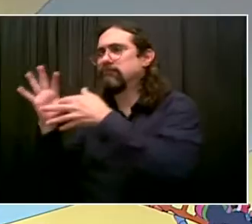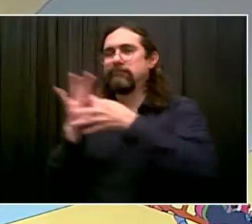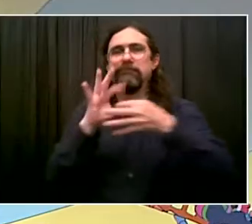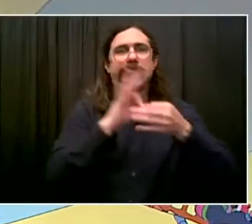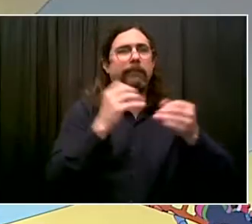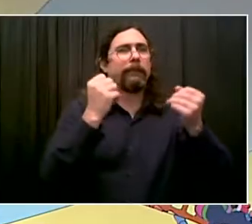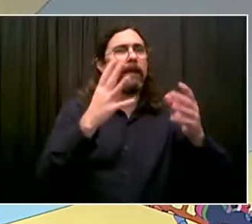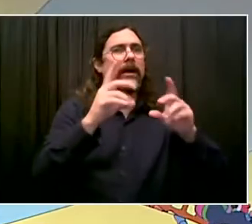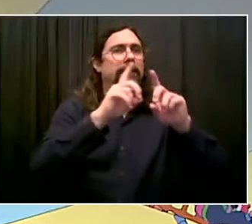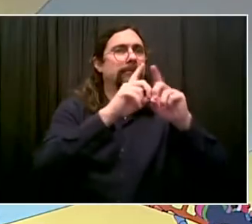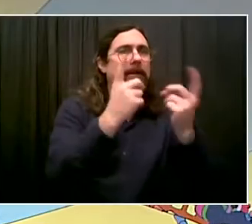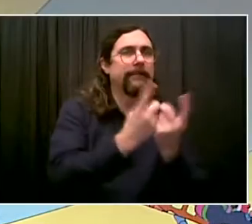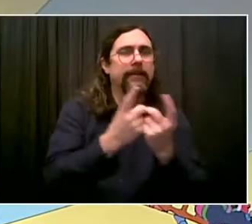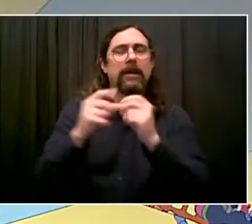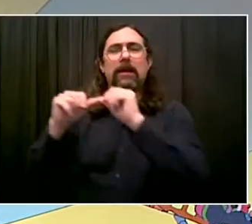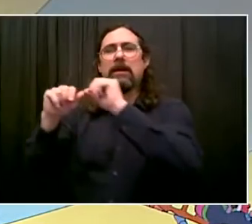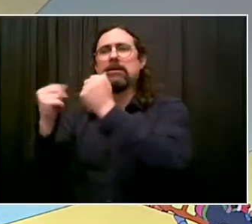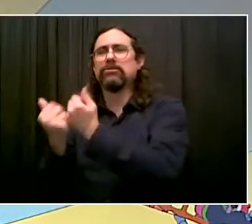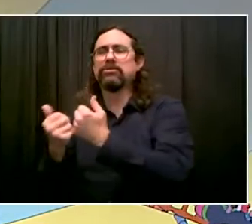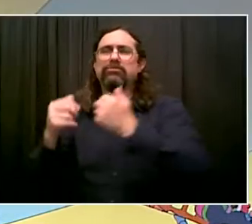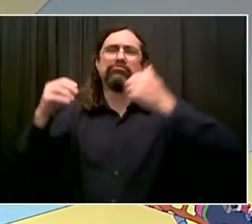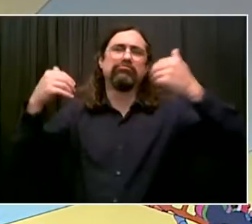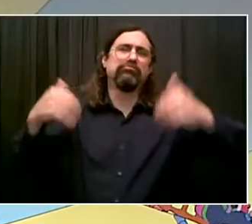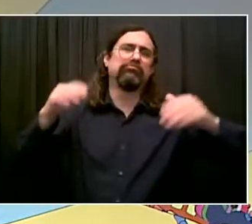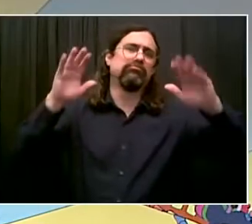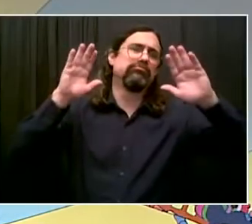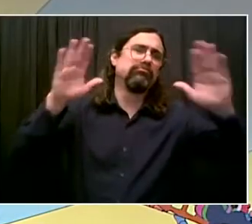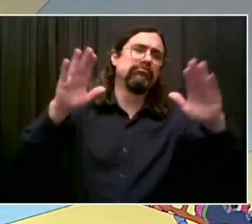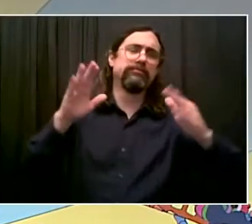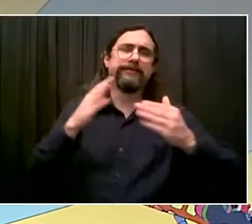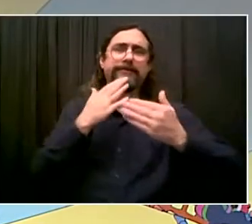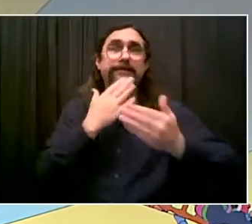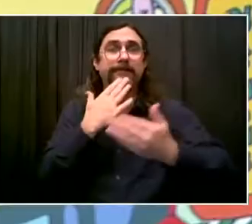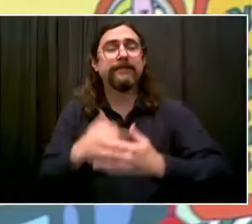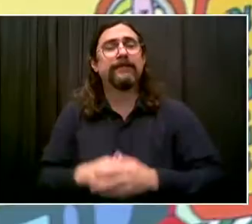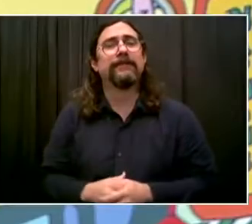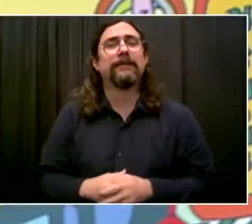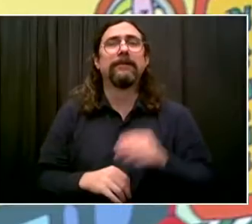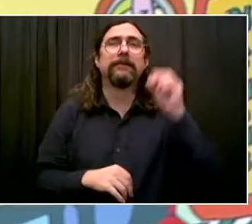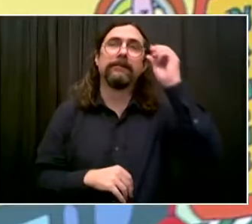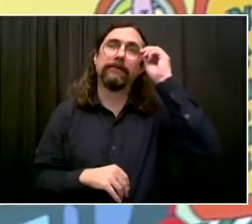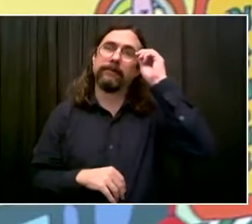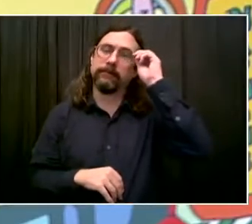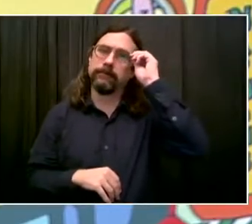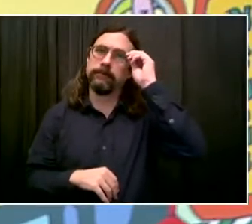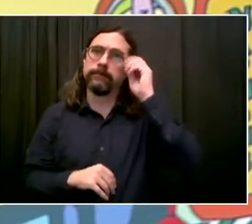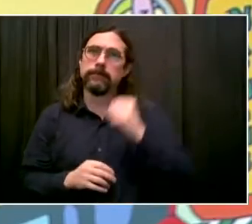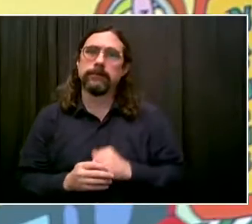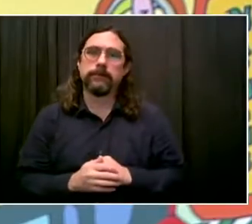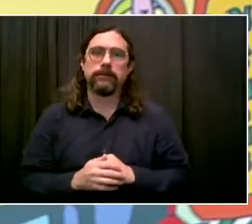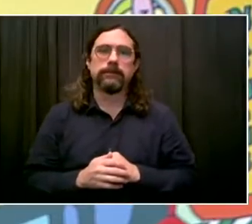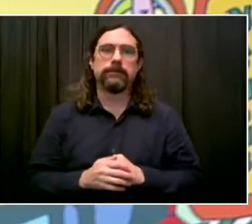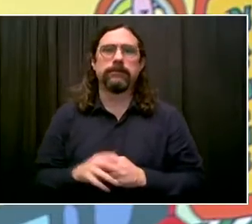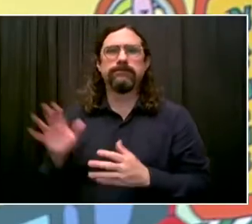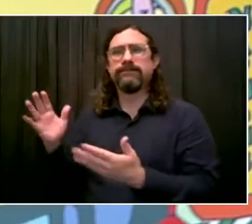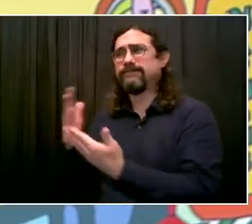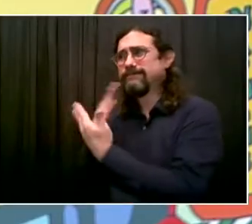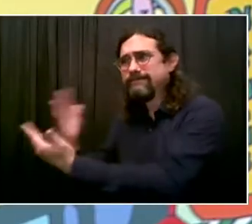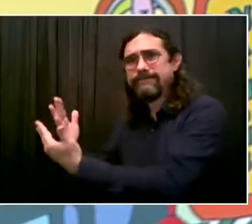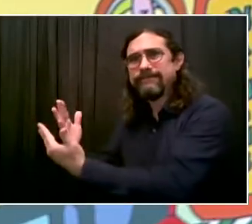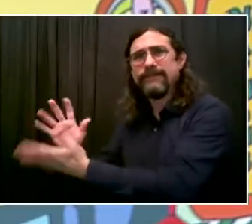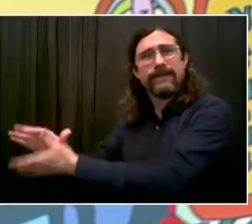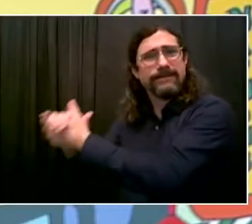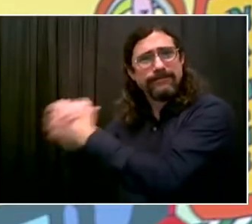thank you. Congratulations to you. And another great leader from Southeast Queens. Southeast Queens is happy right